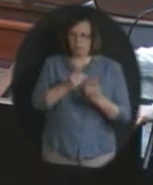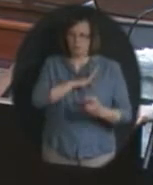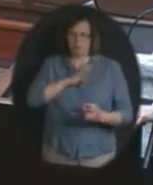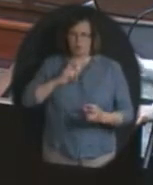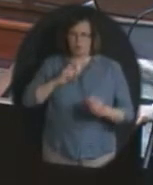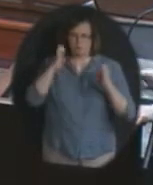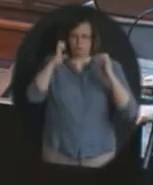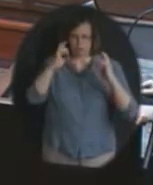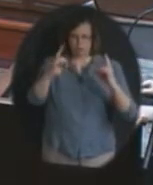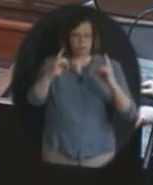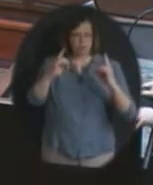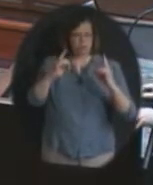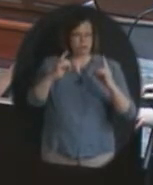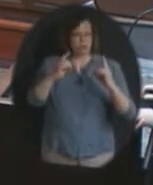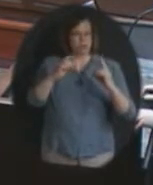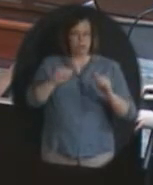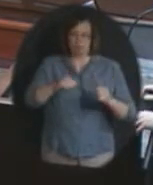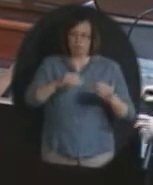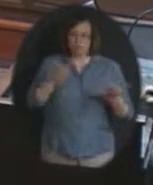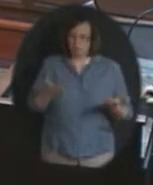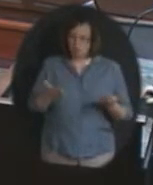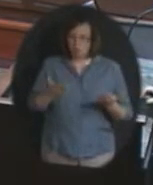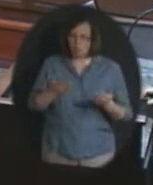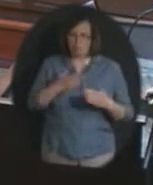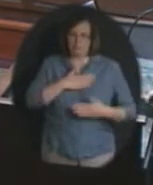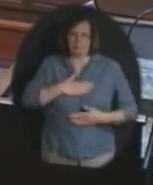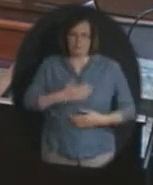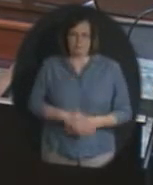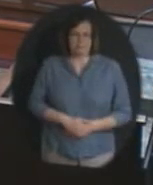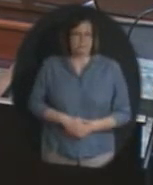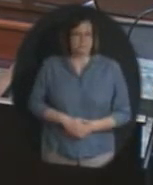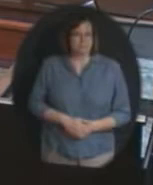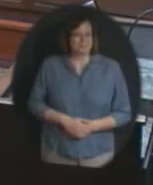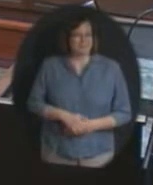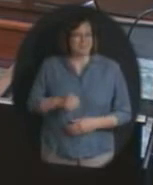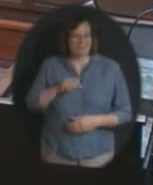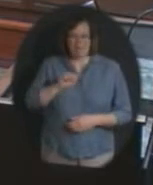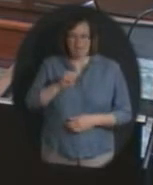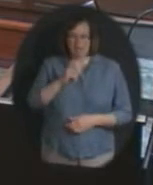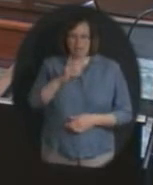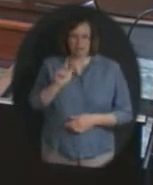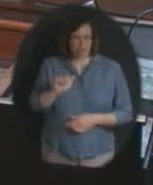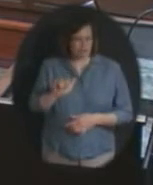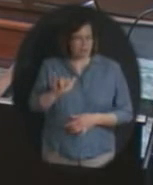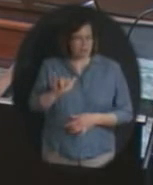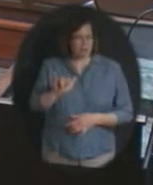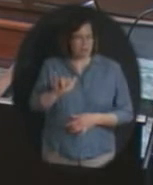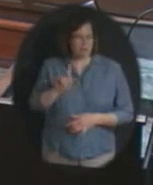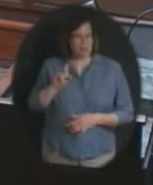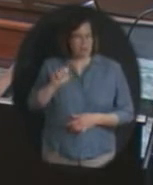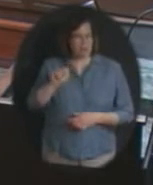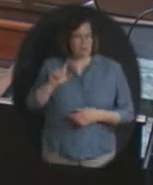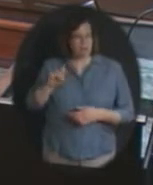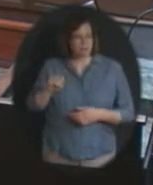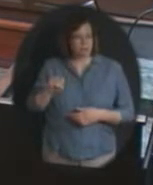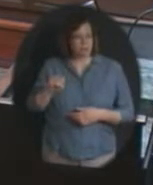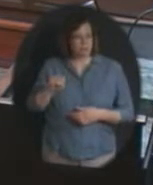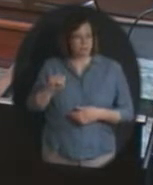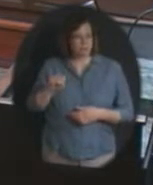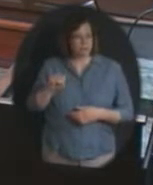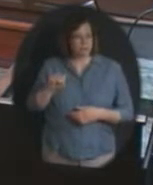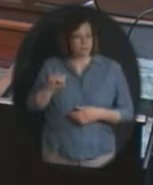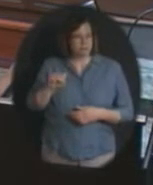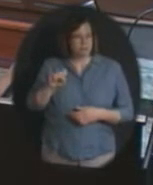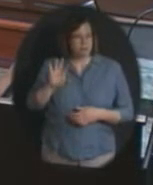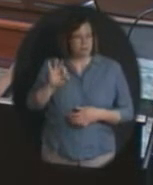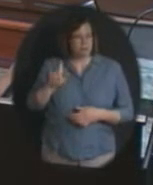Education. Ms. Hibbs, would you call the roll, please? Ms. Ashley. Dr. Daniels.